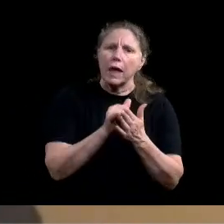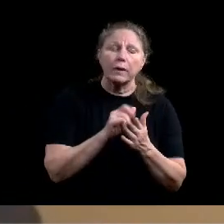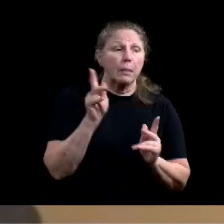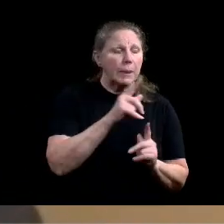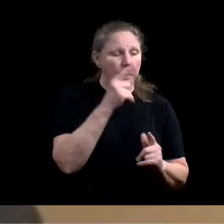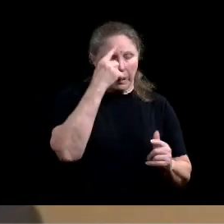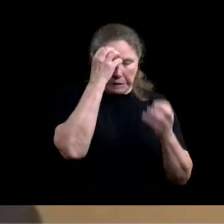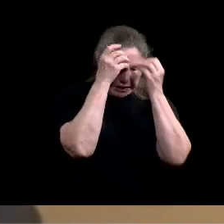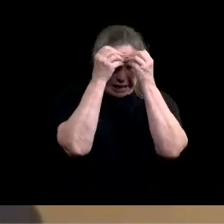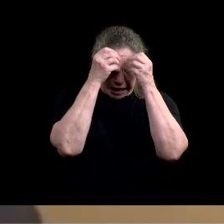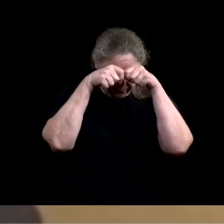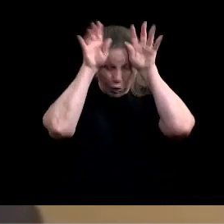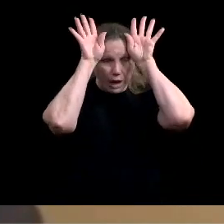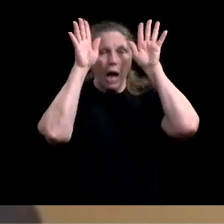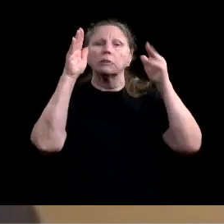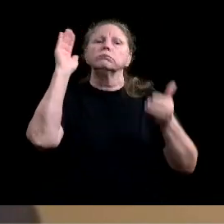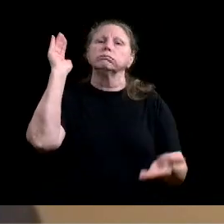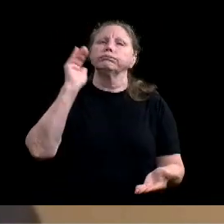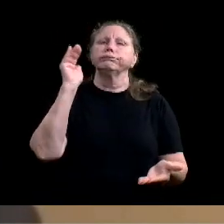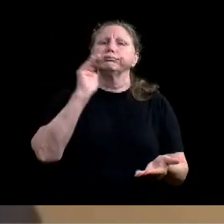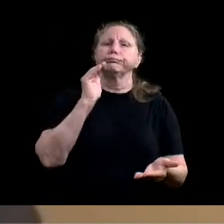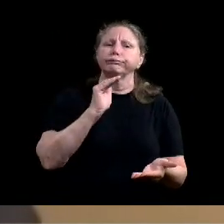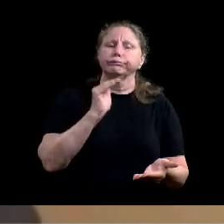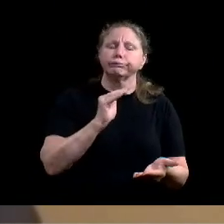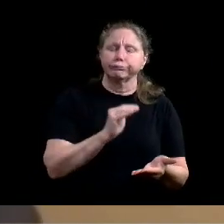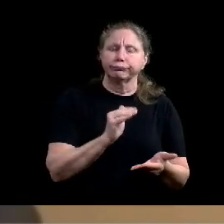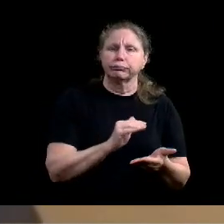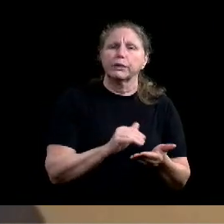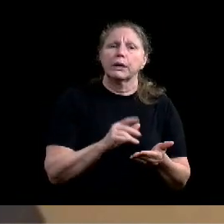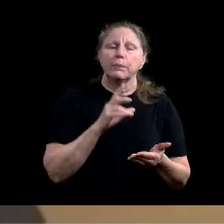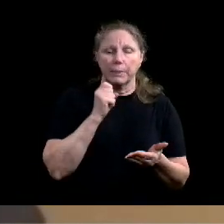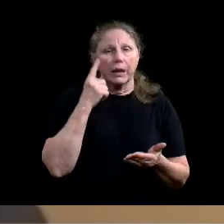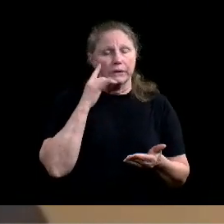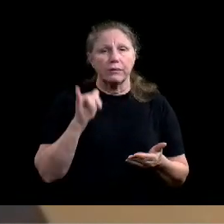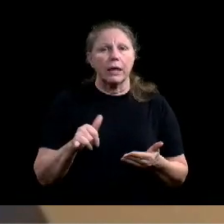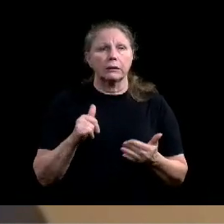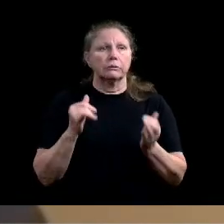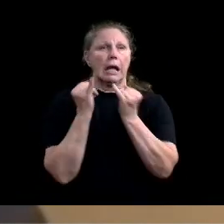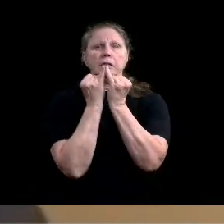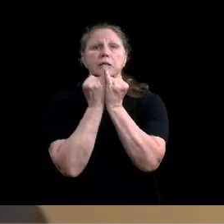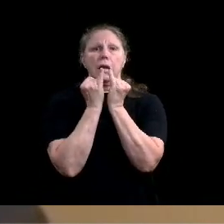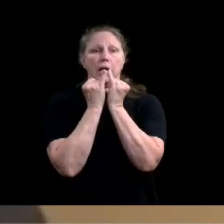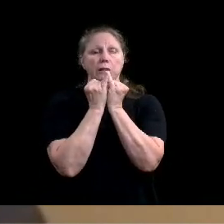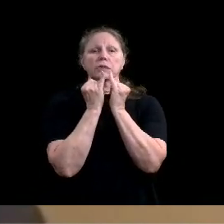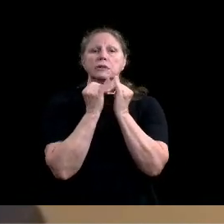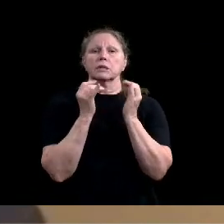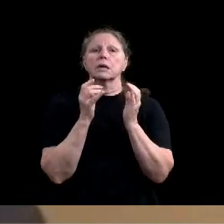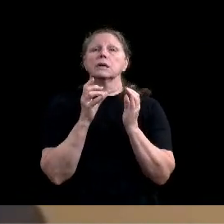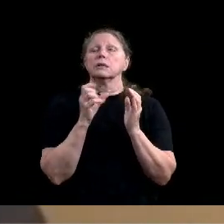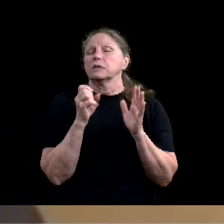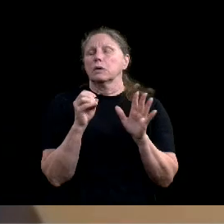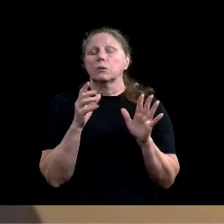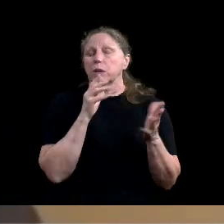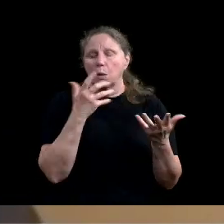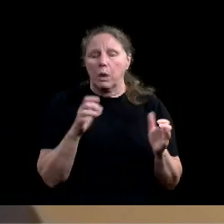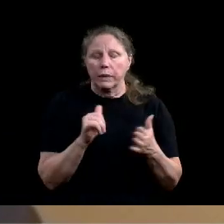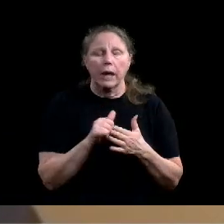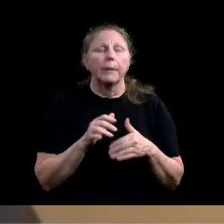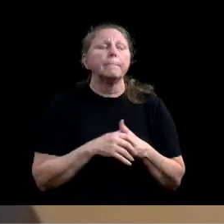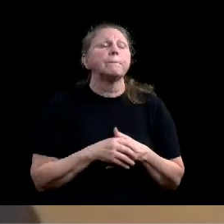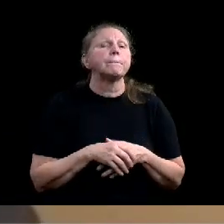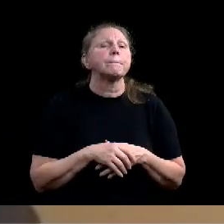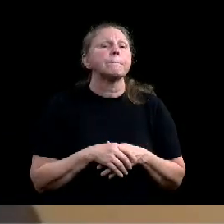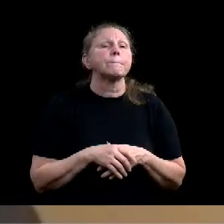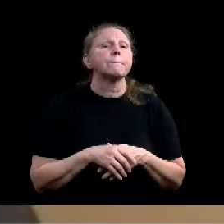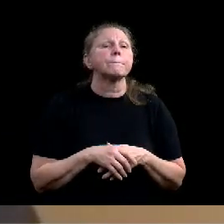that can arise out of this if we make it social isolation. I want to follow up on our urge to wear a